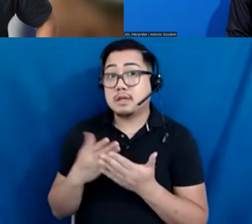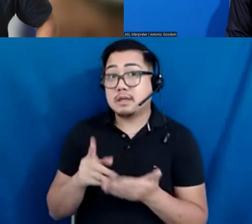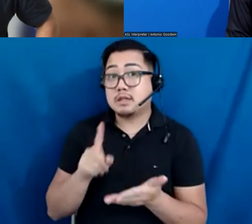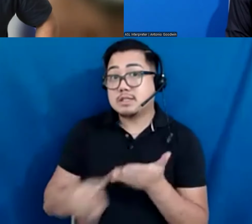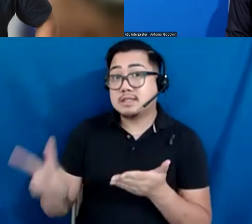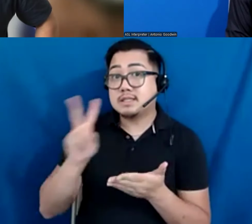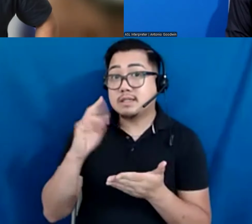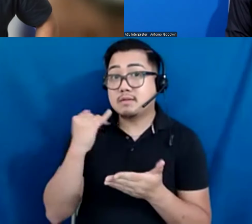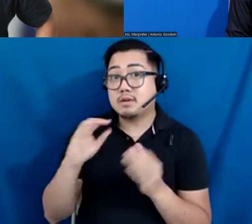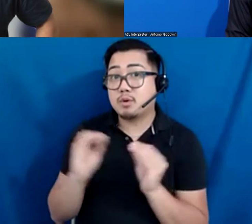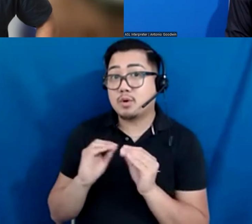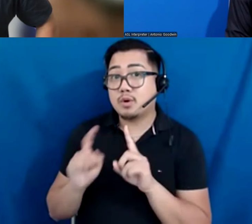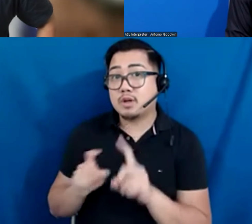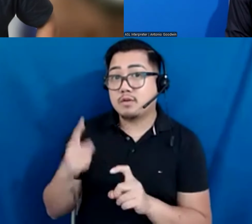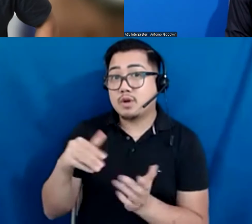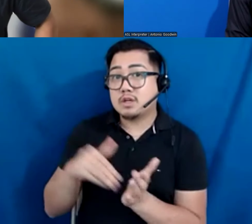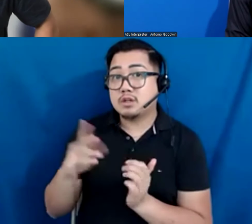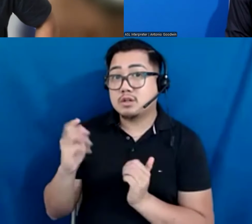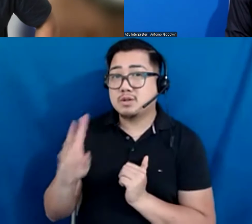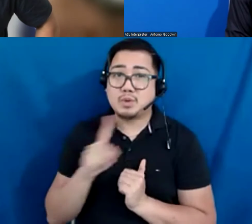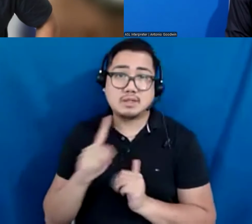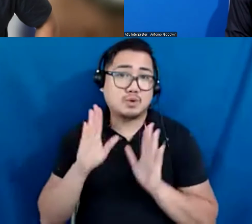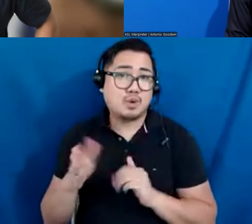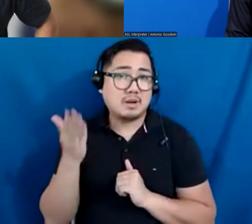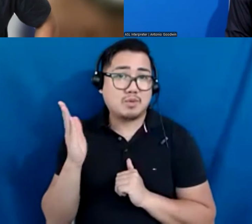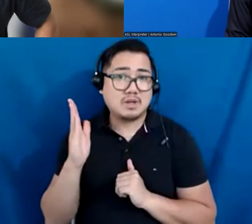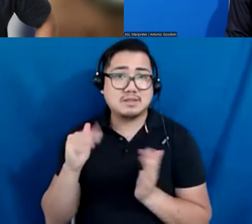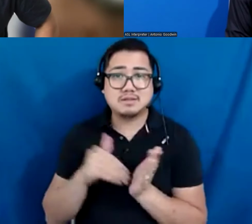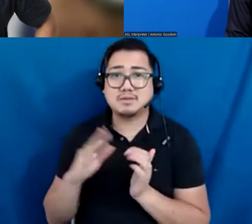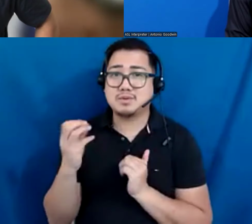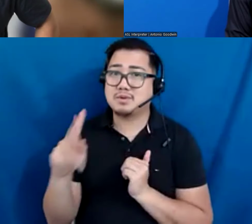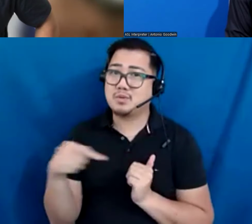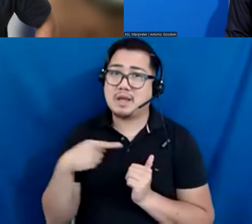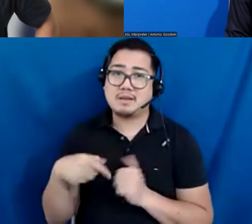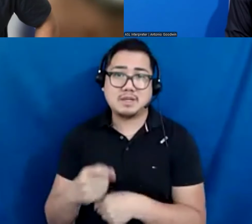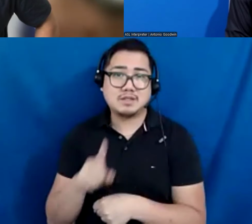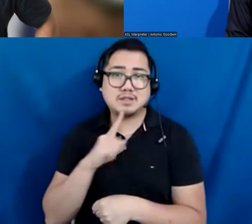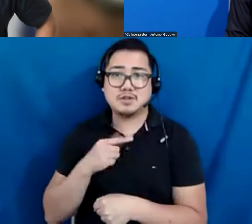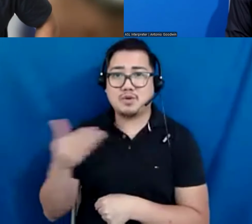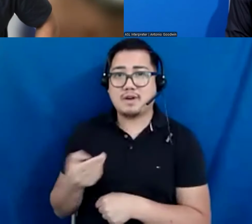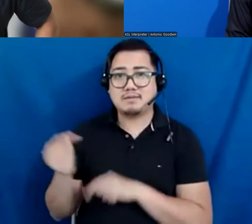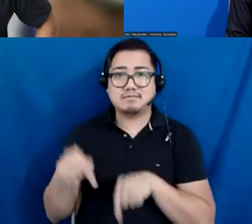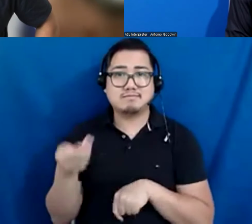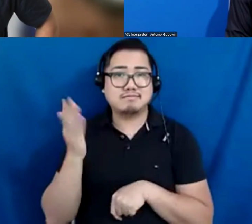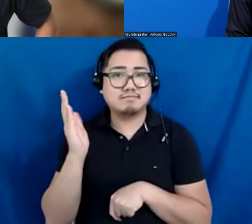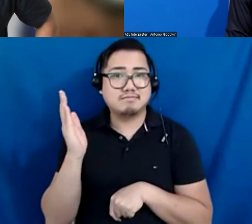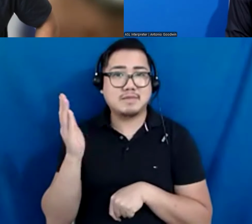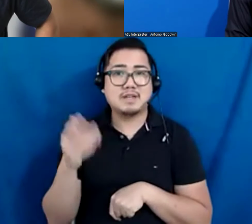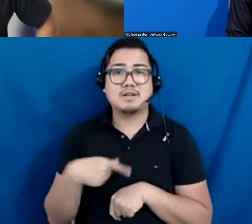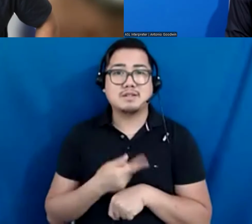that wasn't in the chat box. I mean, really great presentation, Dr. Chow. We got to make this thing a normal. You provide some